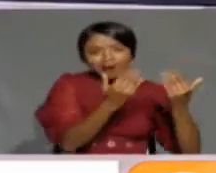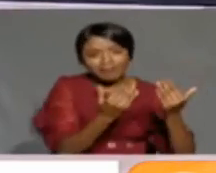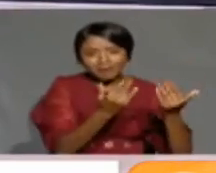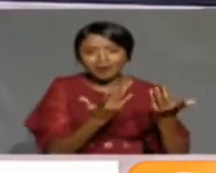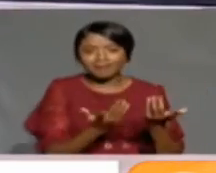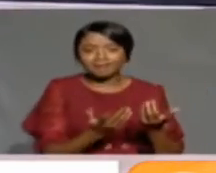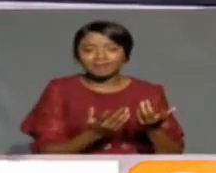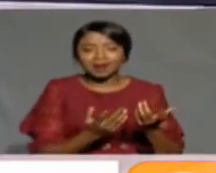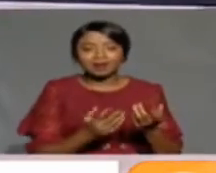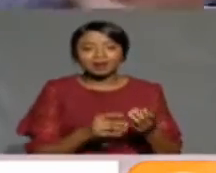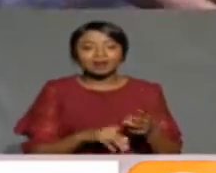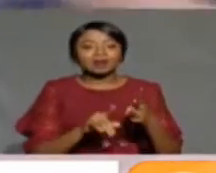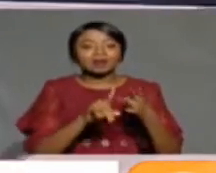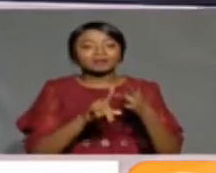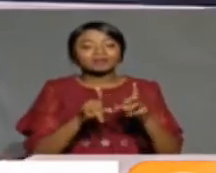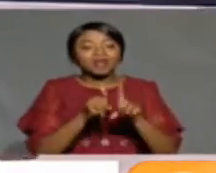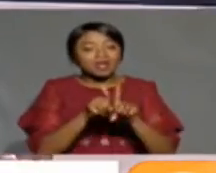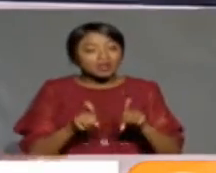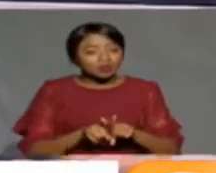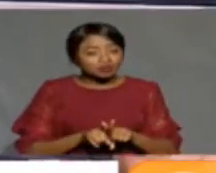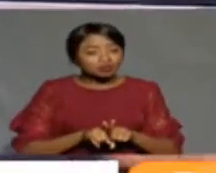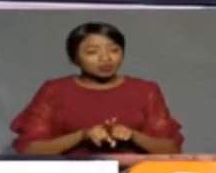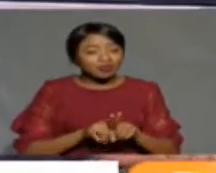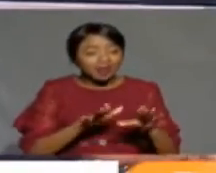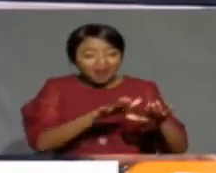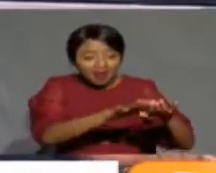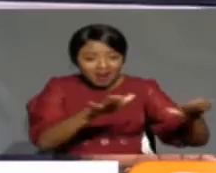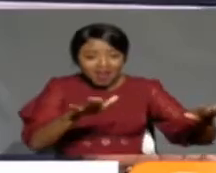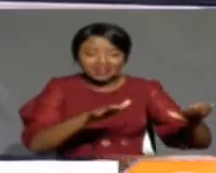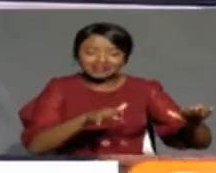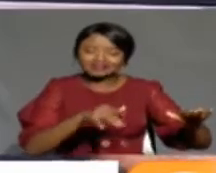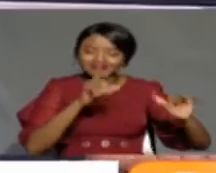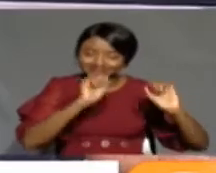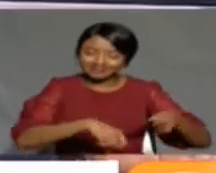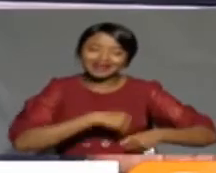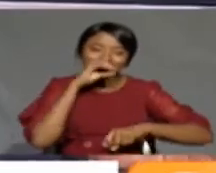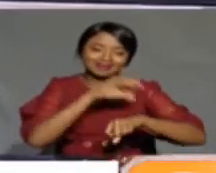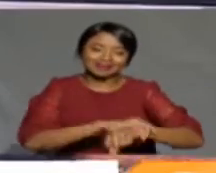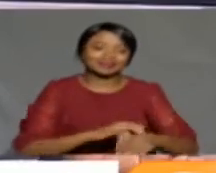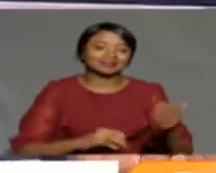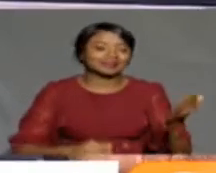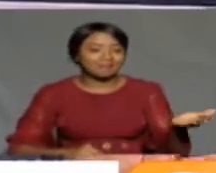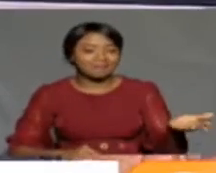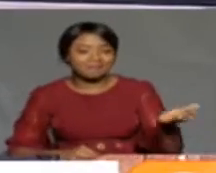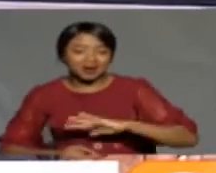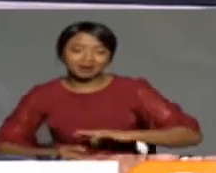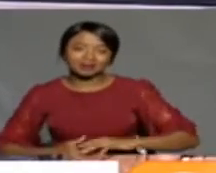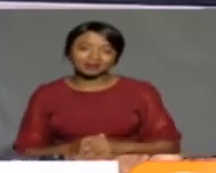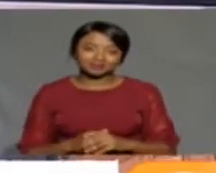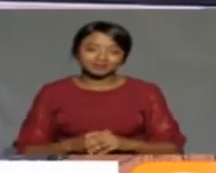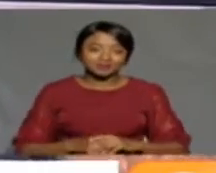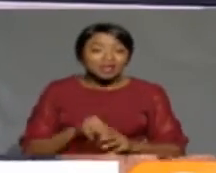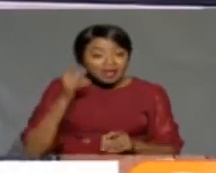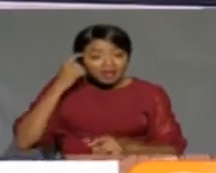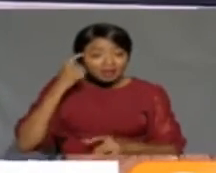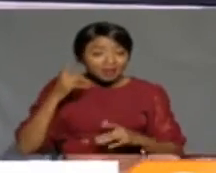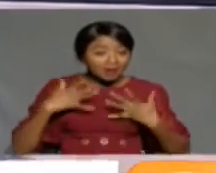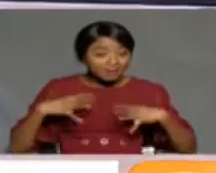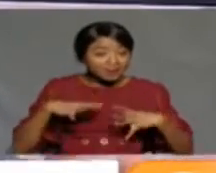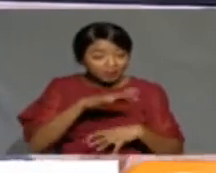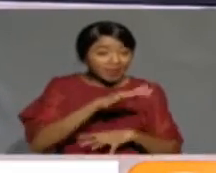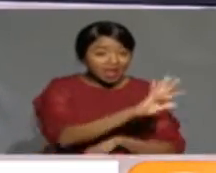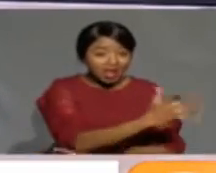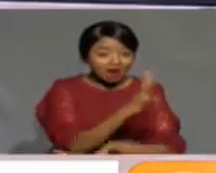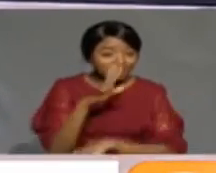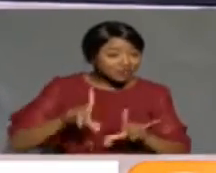about 169 square kilometers. Okay. By the way, when you hear these people where they've settled, yeah. it's 17,000 acres, right. hectares,